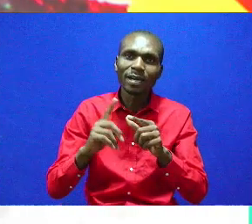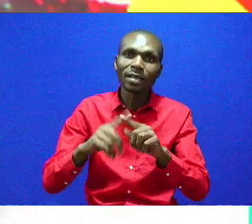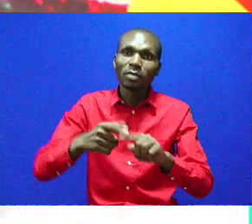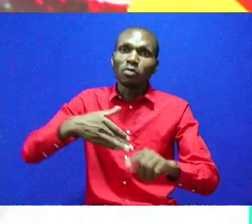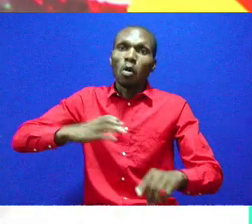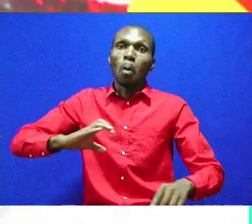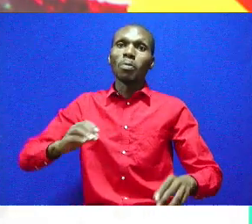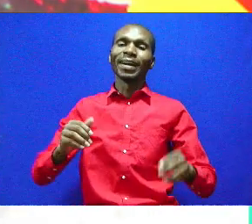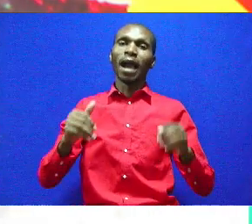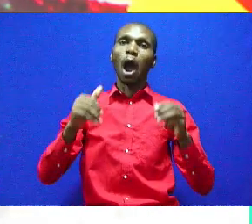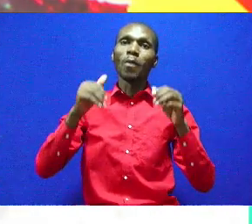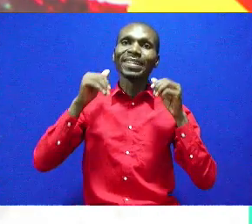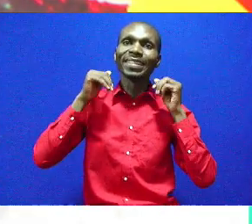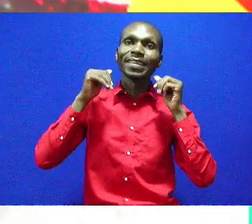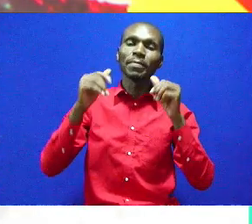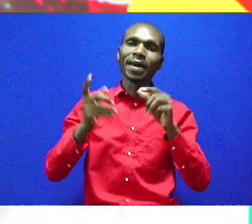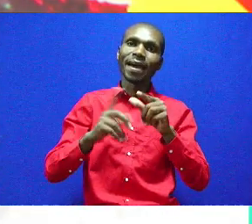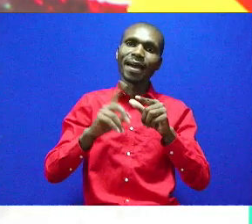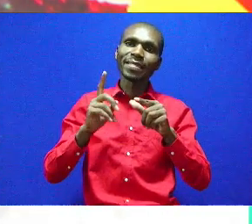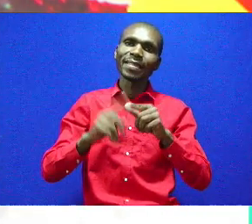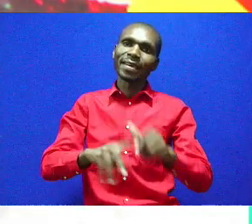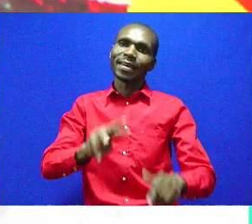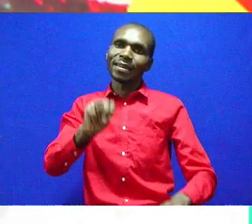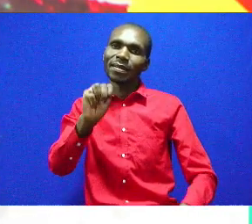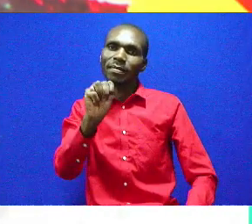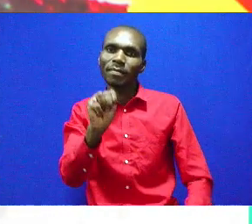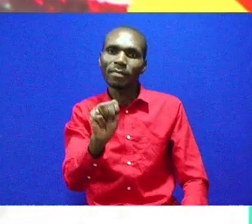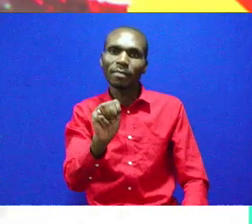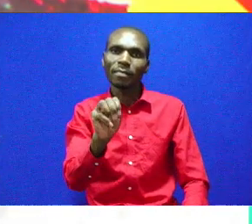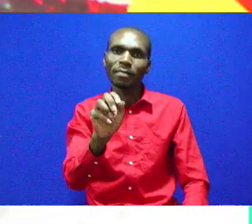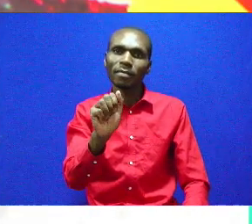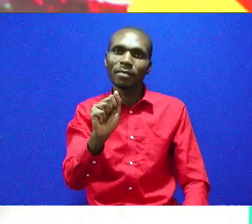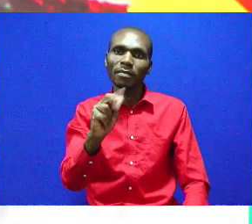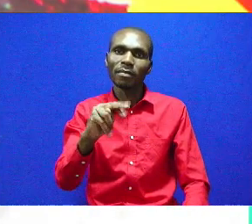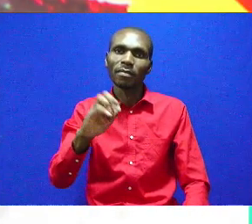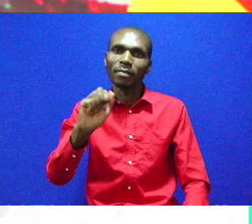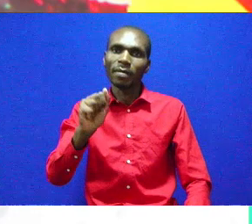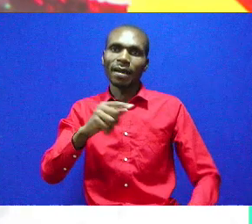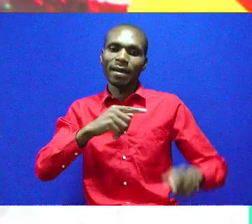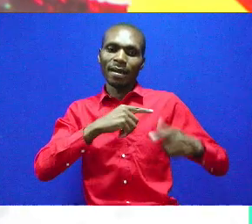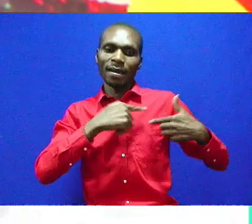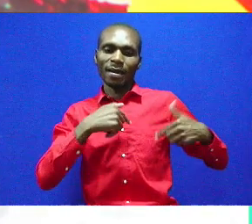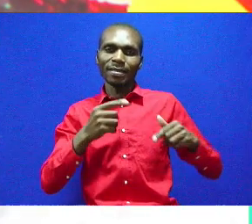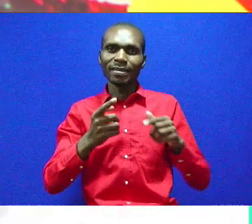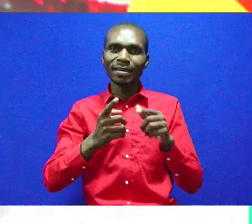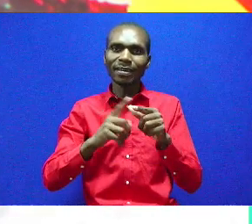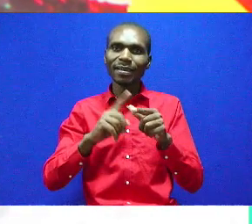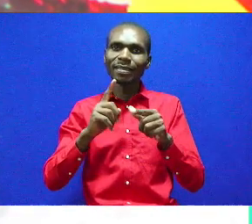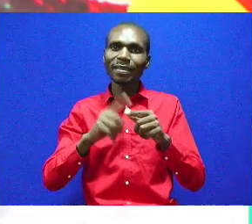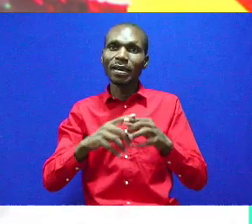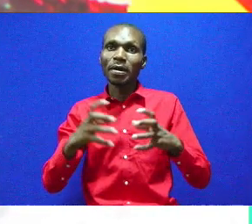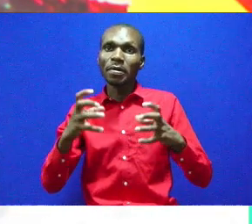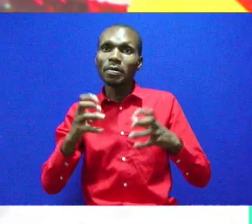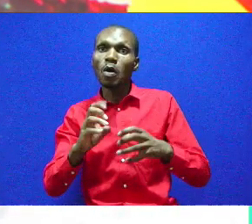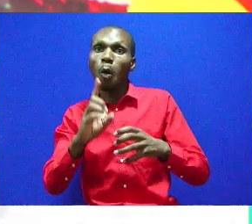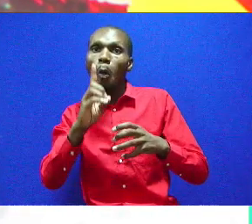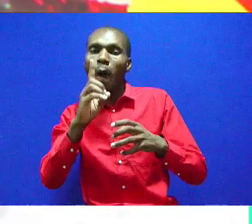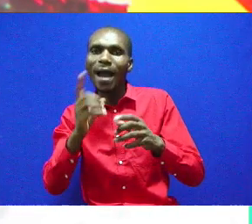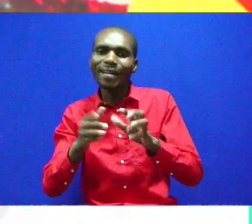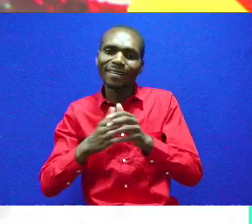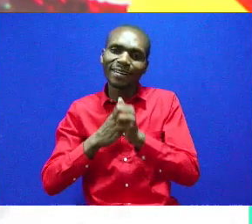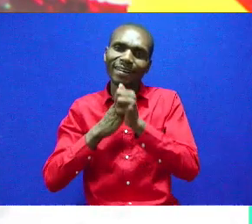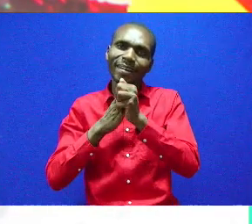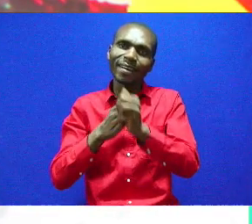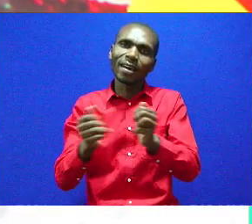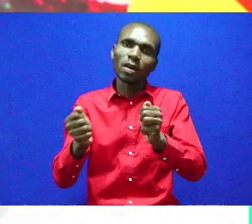Kanyamira ni kiombe kia Manga Heart kubwatra na ni kiombe kia Solidarity, International Solidarity Foundation. Kora wanumu